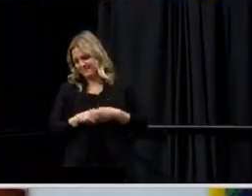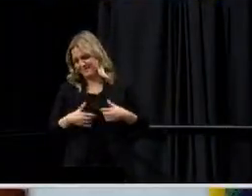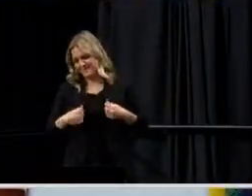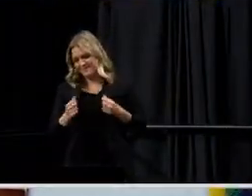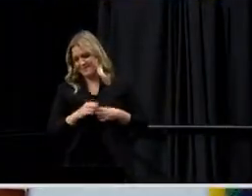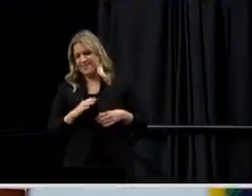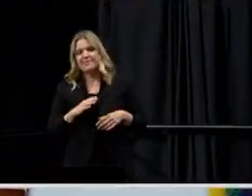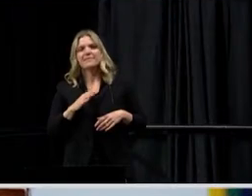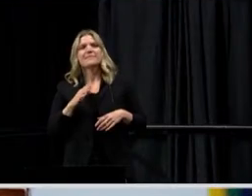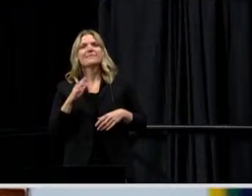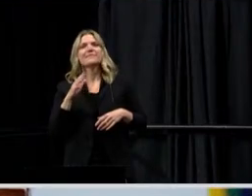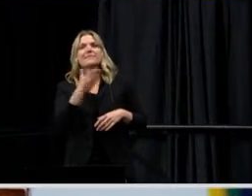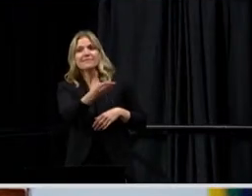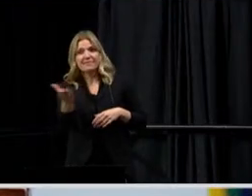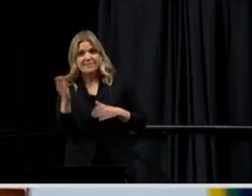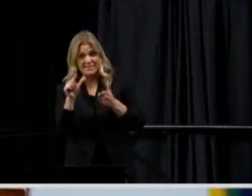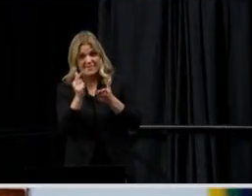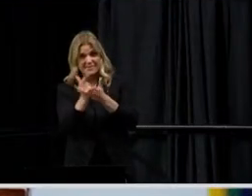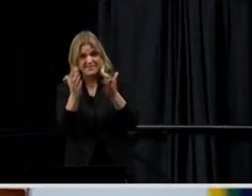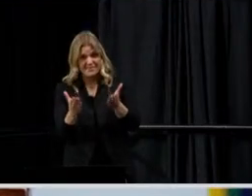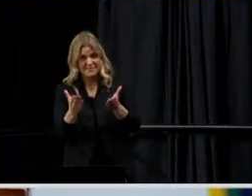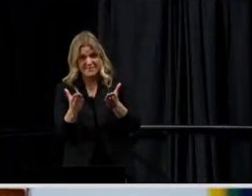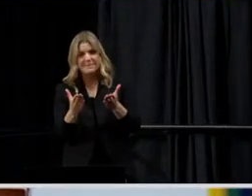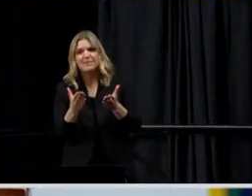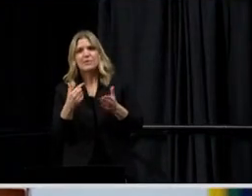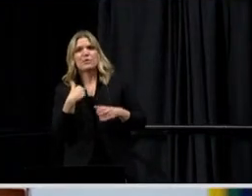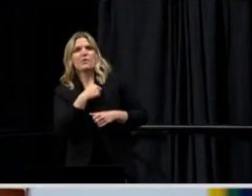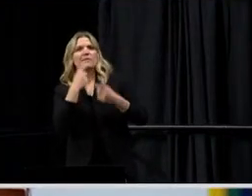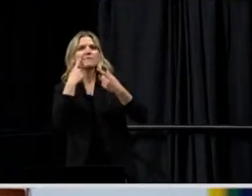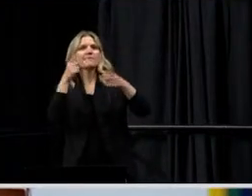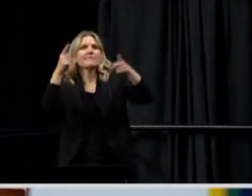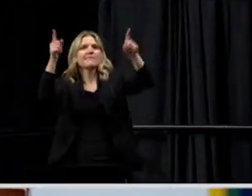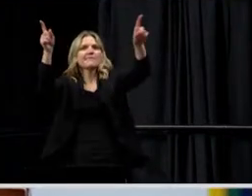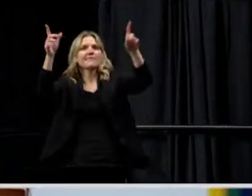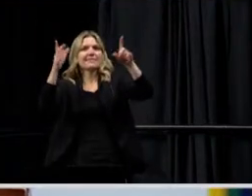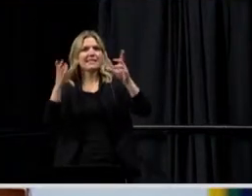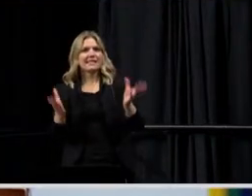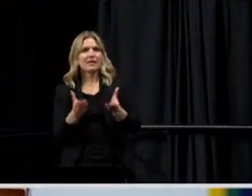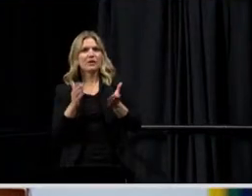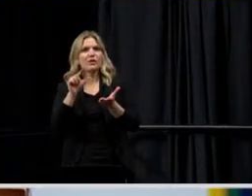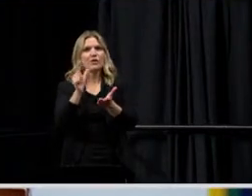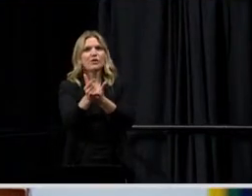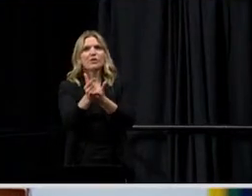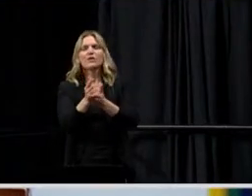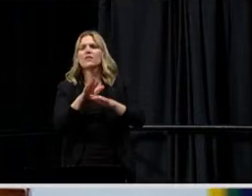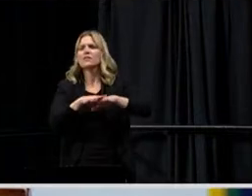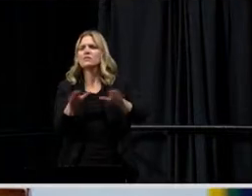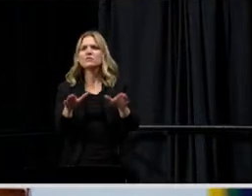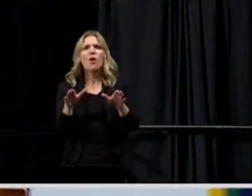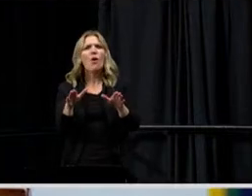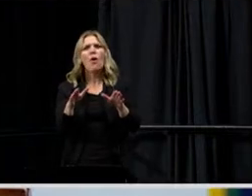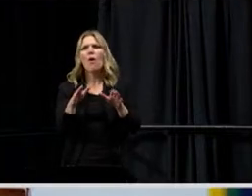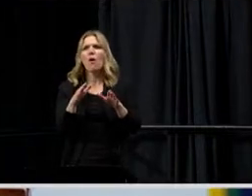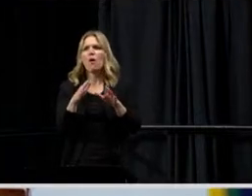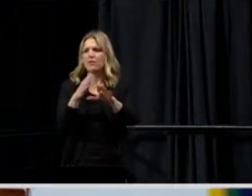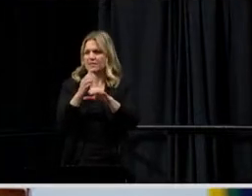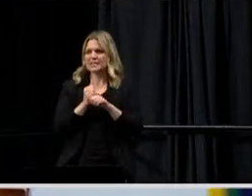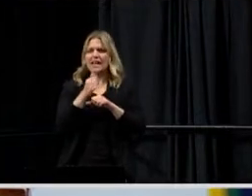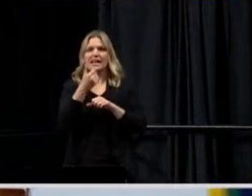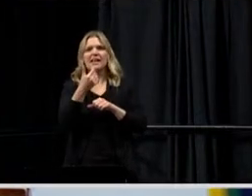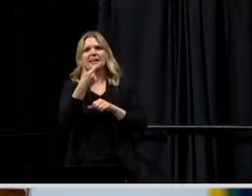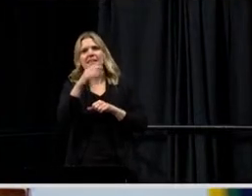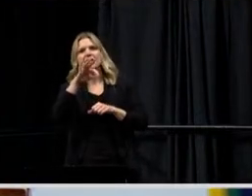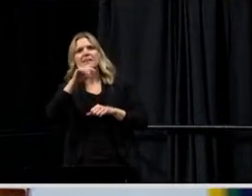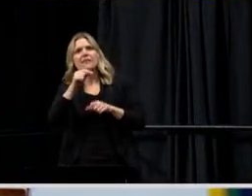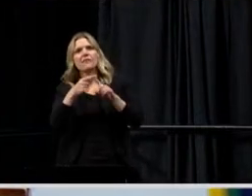My fellow classmates, we have succeeded by making it to graduation. Don't take the gift of education that you have been given for